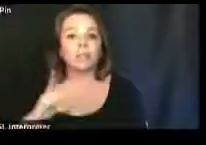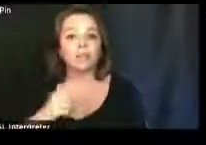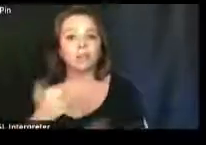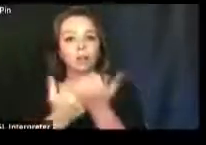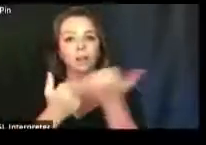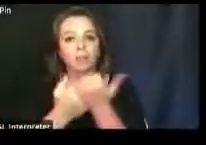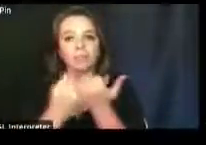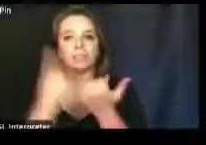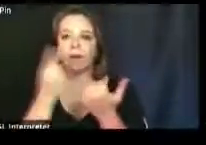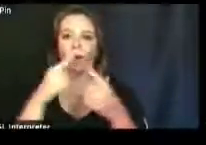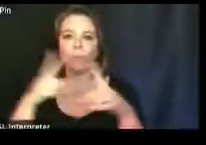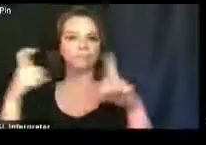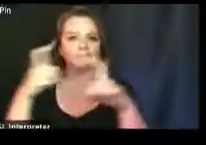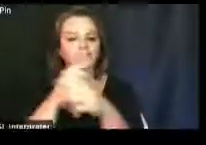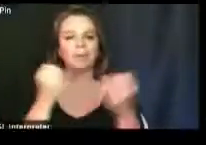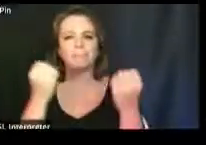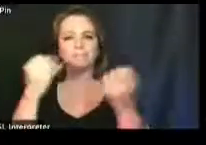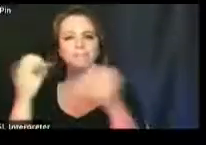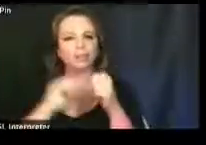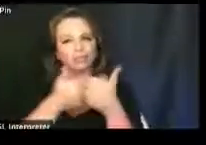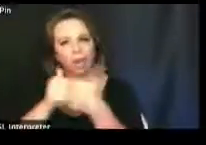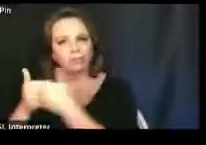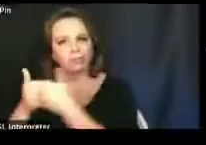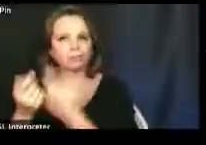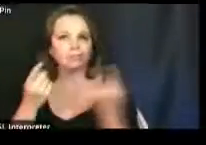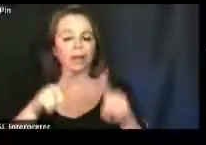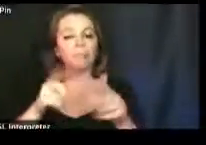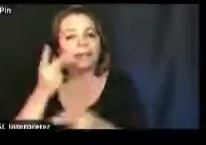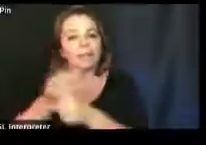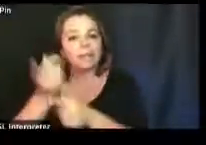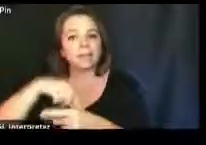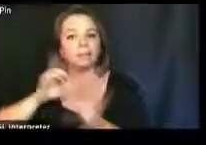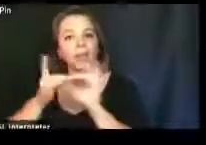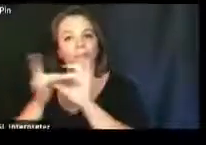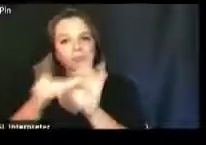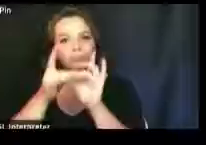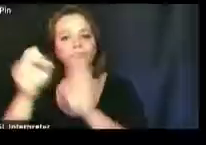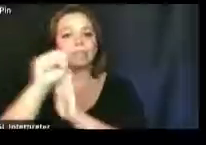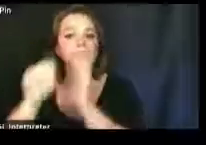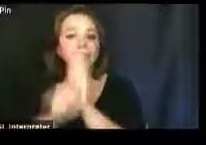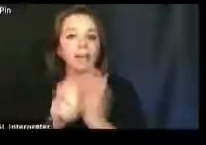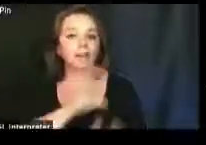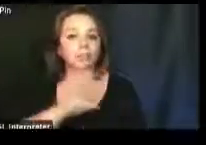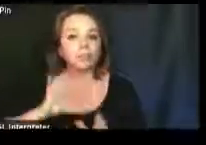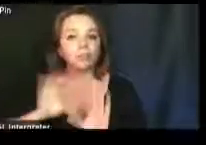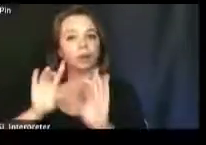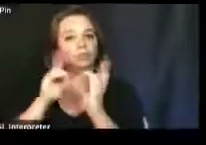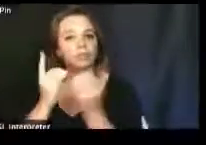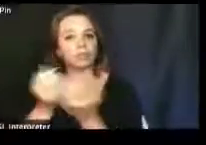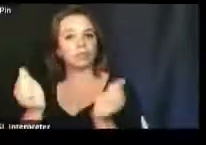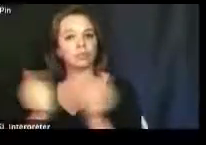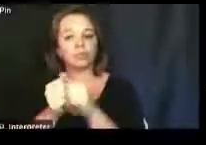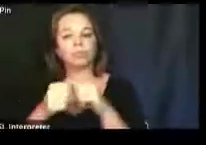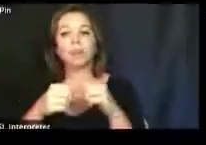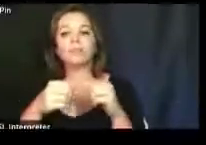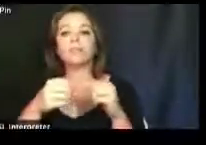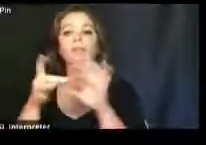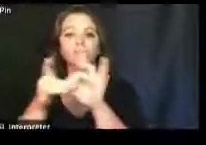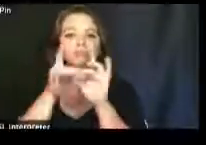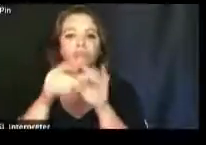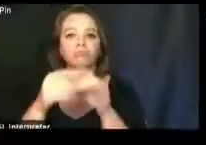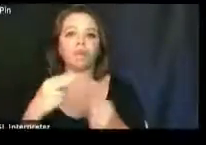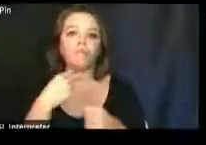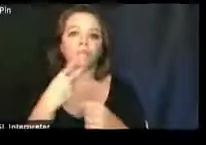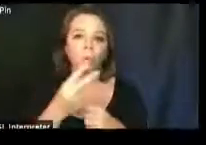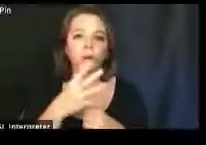many challenges. Keeping us unified in state and congressional districts with a unified voice and message will result